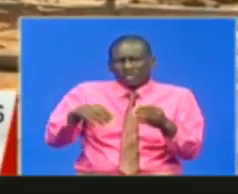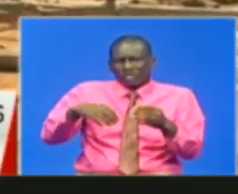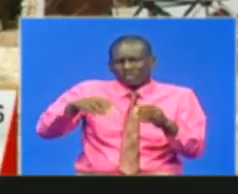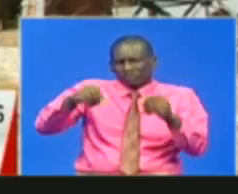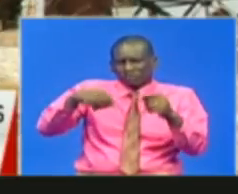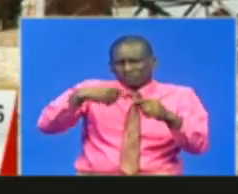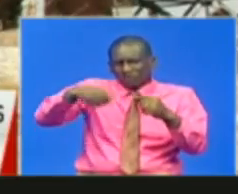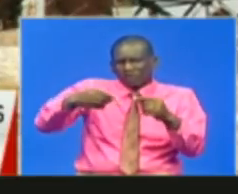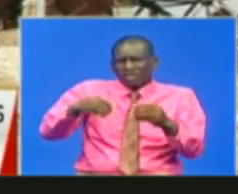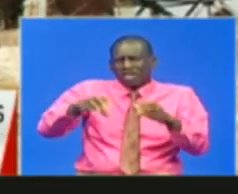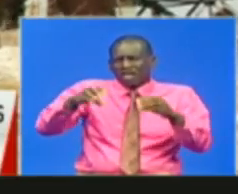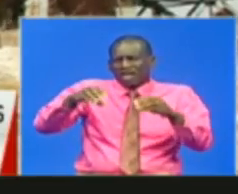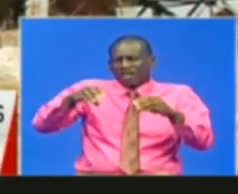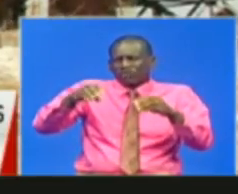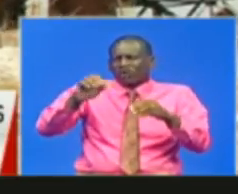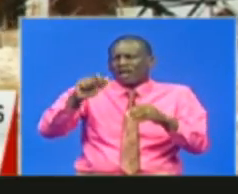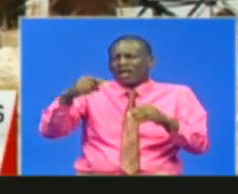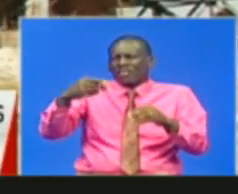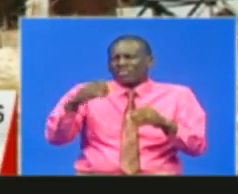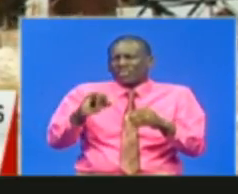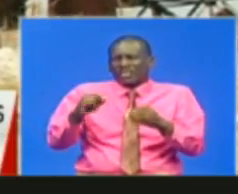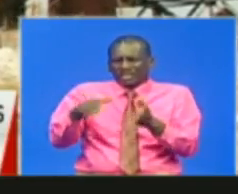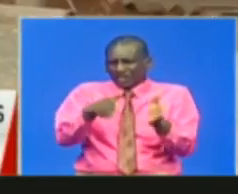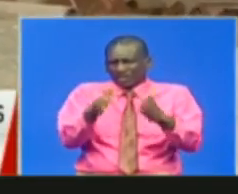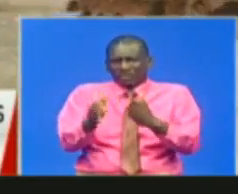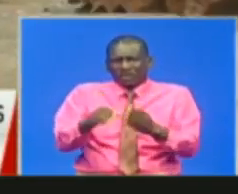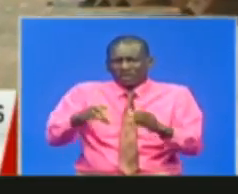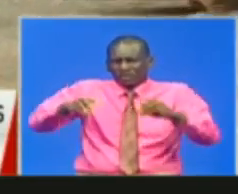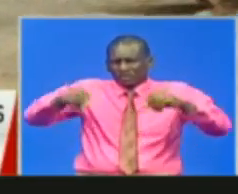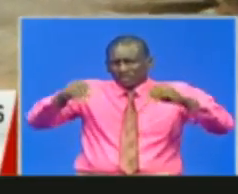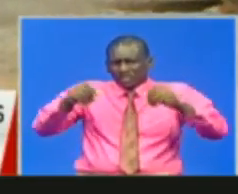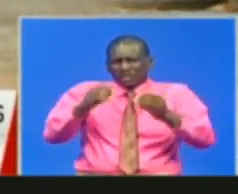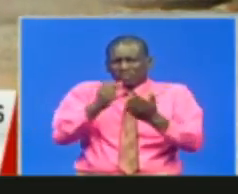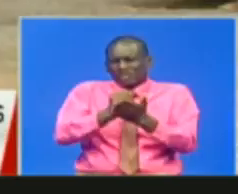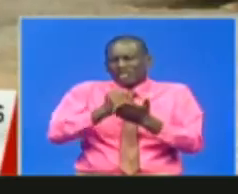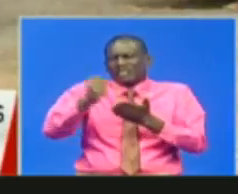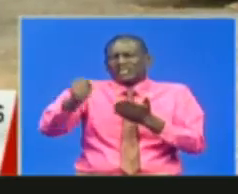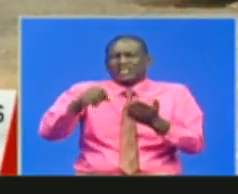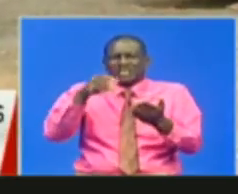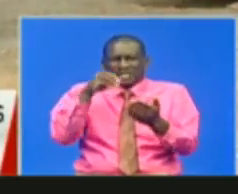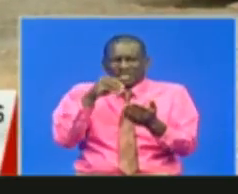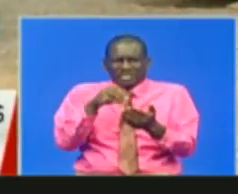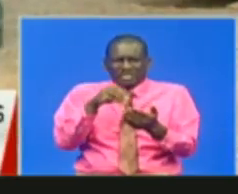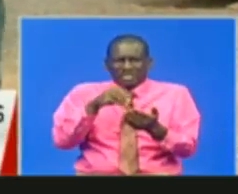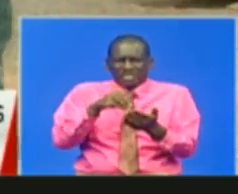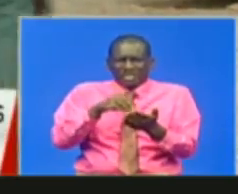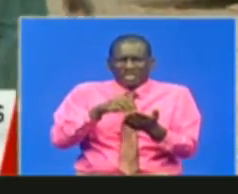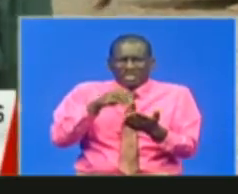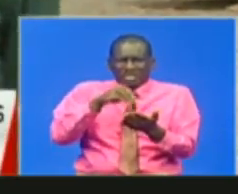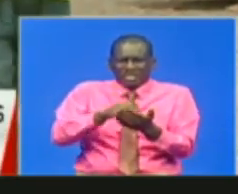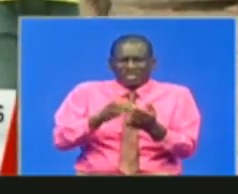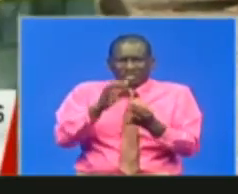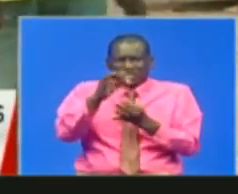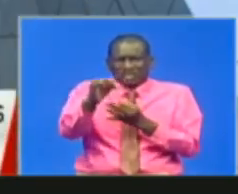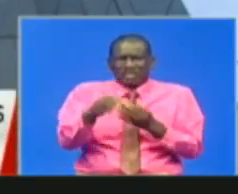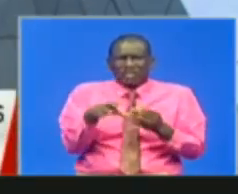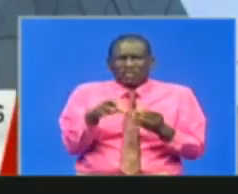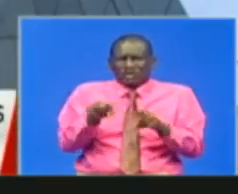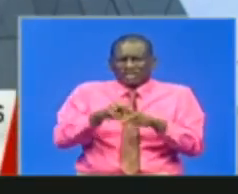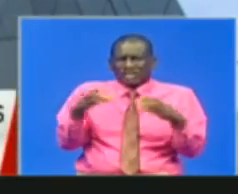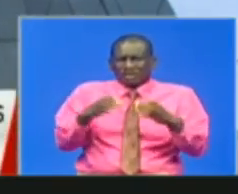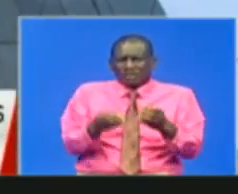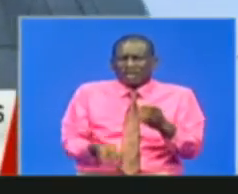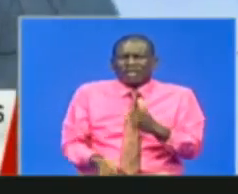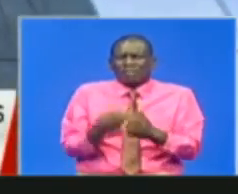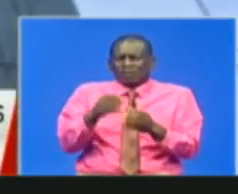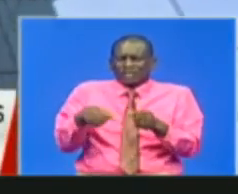of Athi River Mining's share from trading at the Nairobi Securities Exchange is being extended, even as the company scouts for a turnaround strategy. Athi